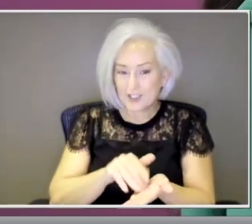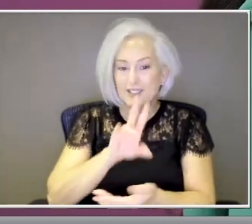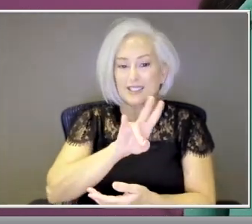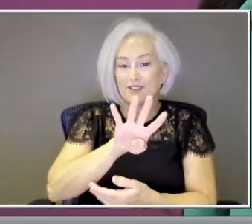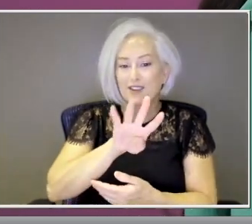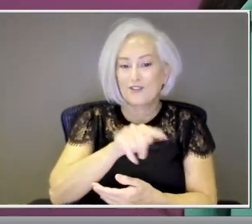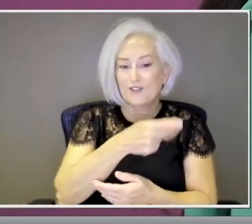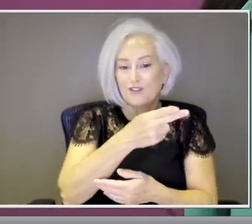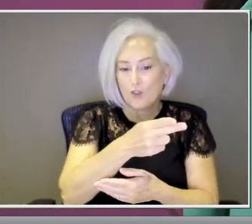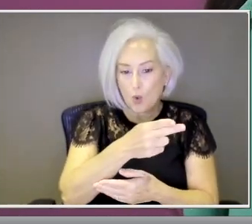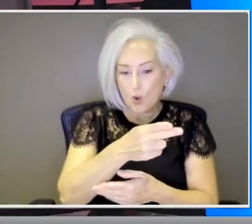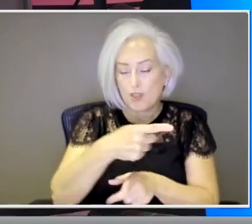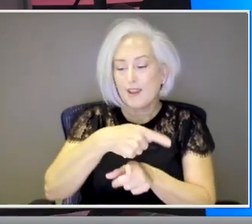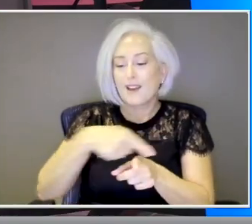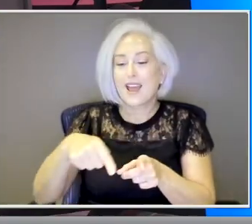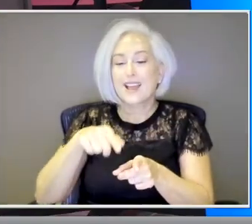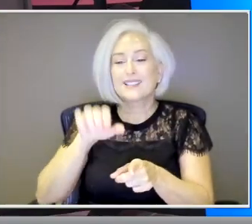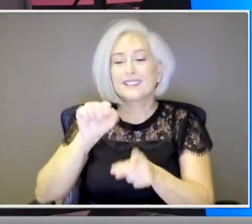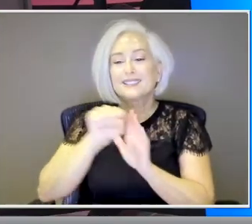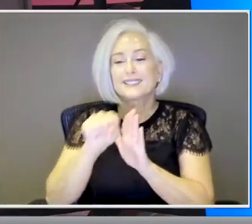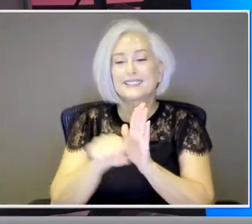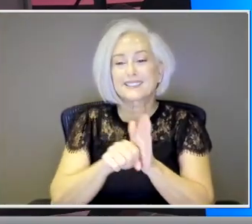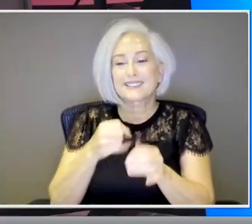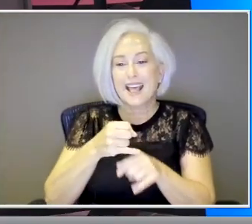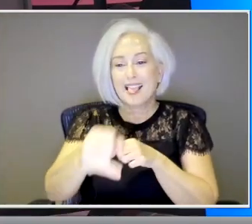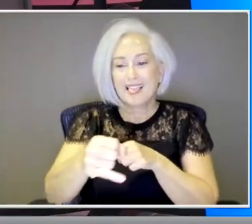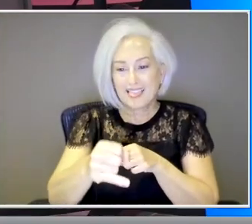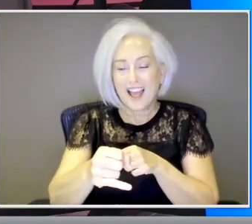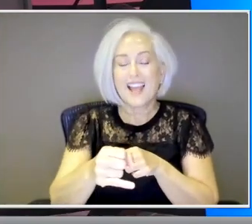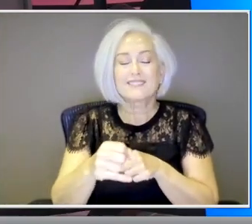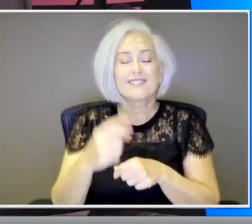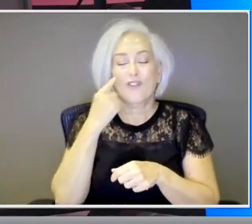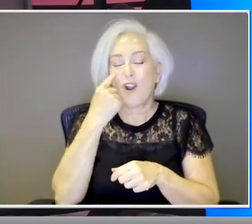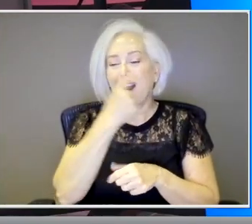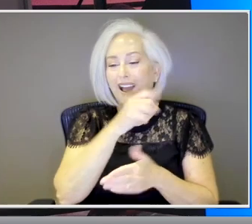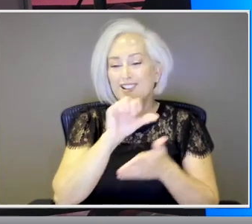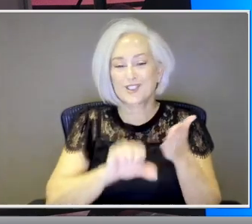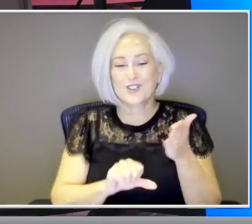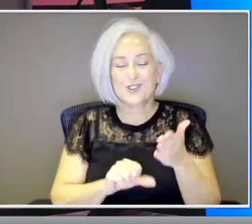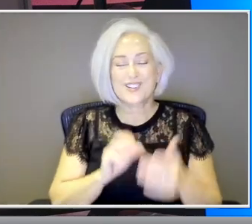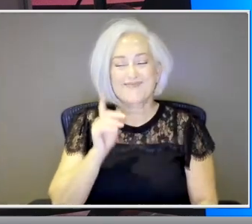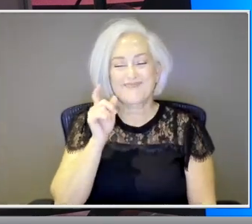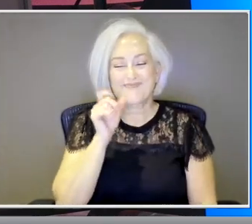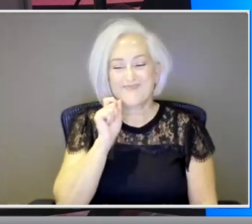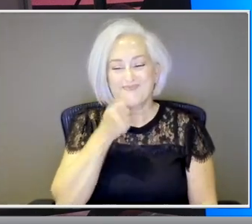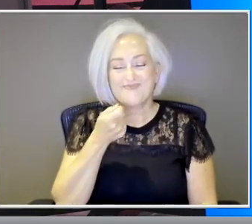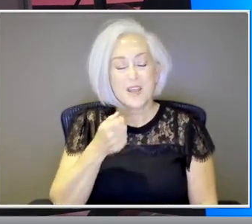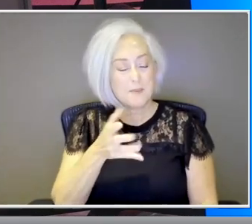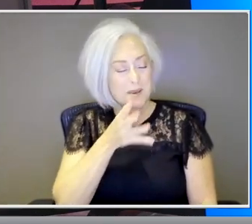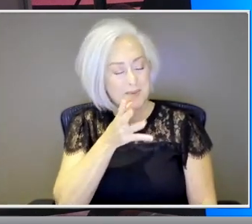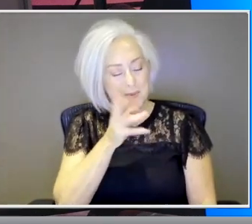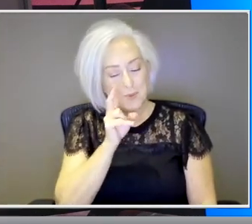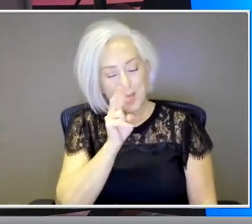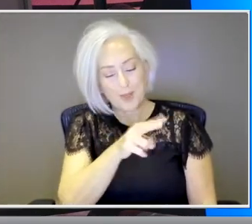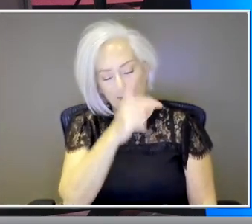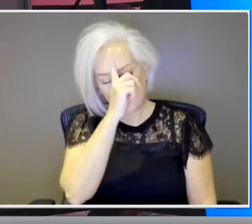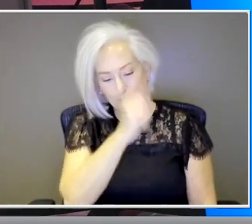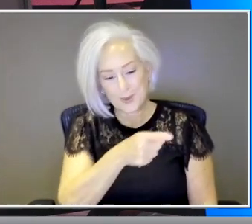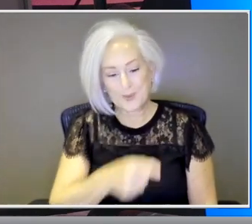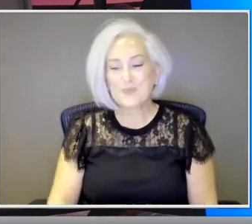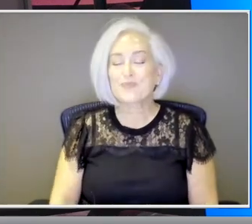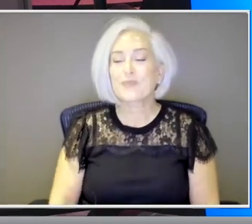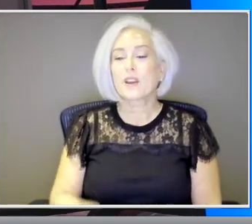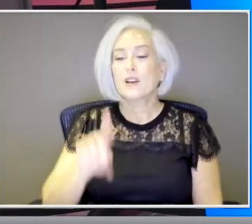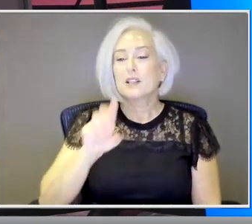eye surgeries. I'll have to have my mom look for you when she's in there. Marie has a question for Dr. Sood. What are the most common symptoms